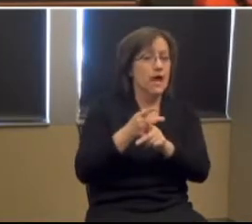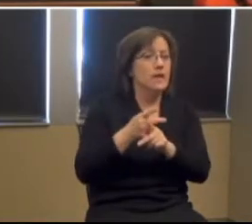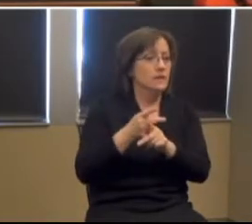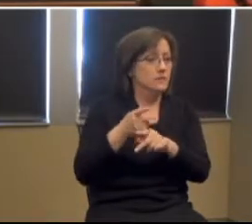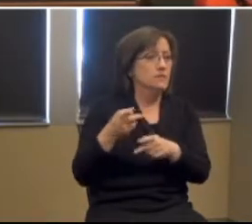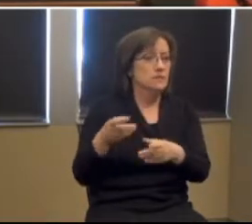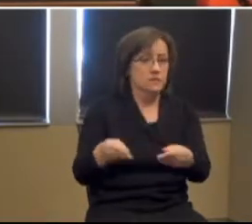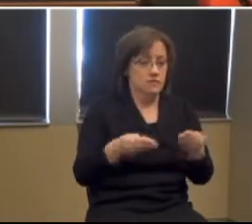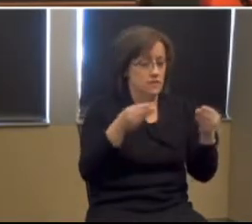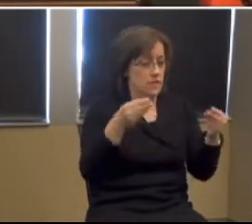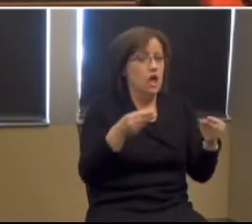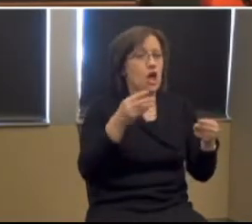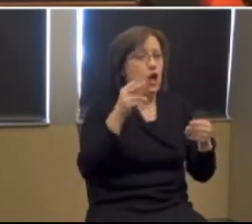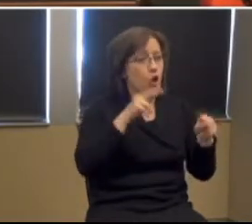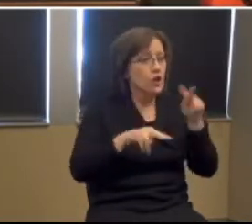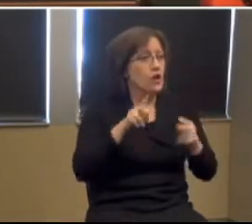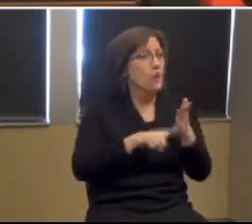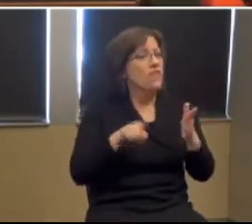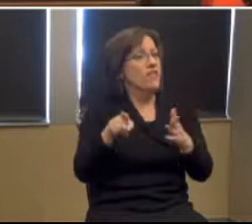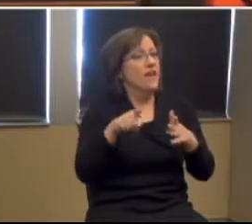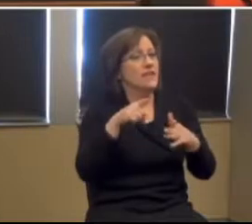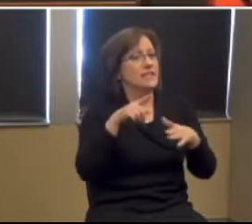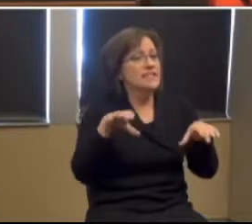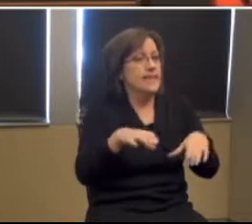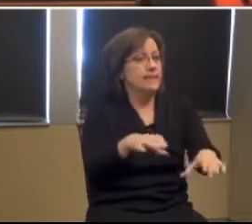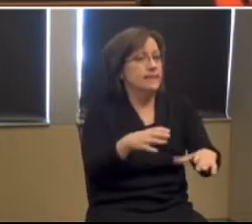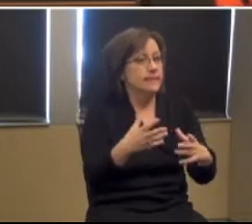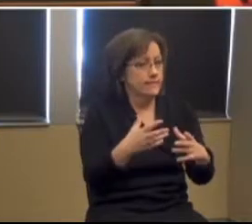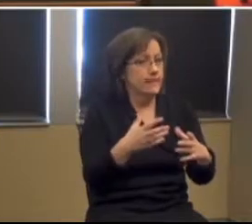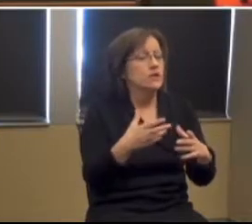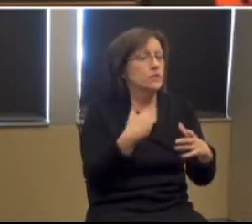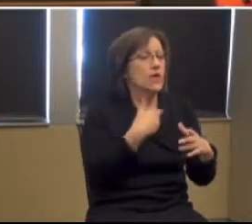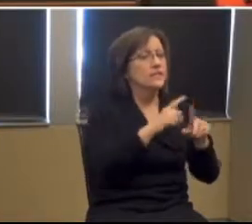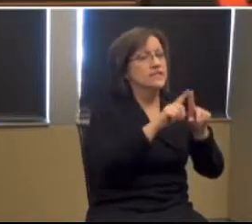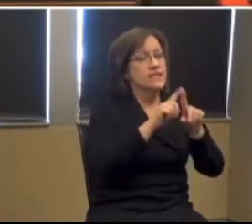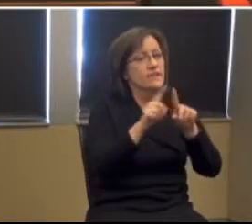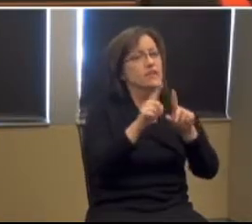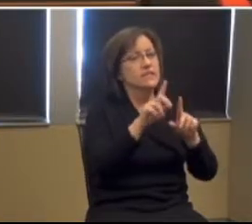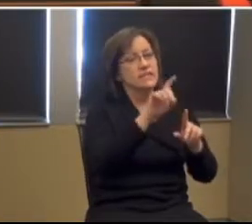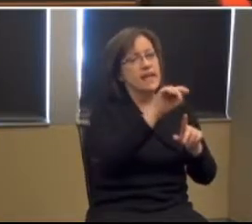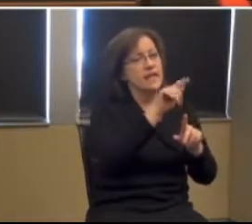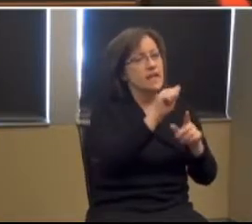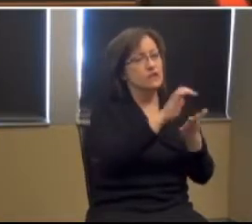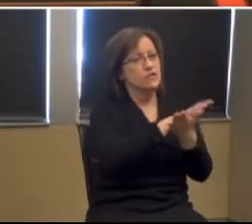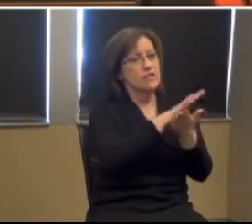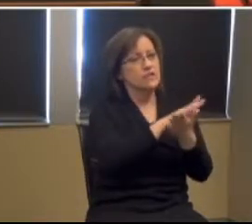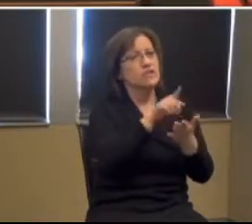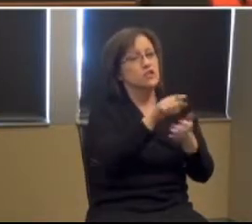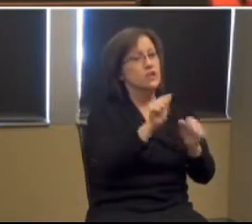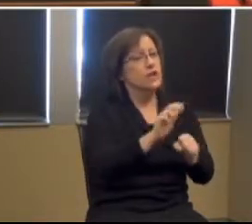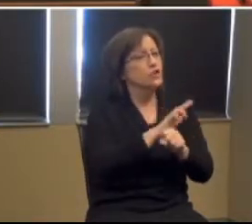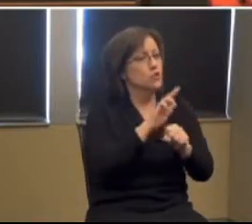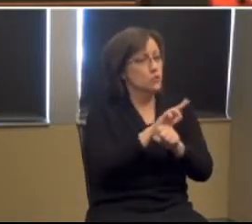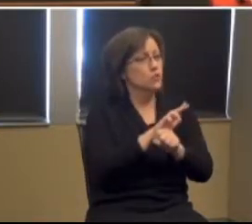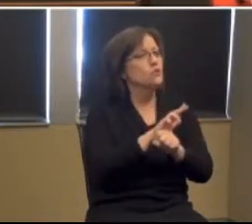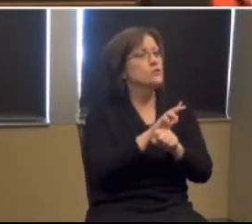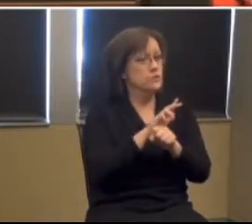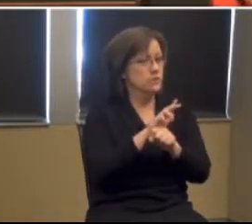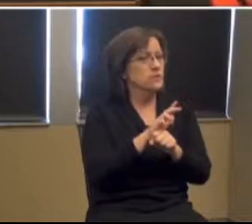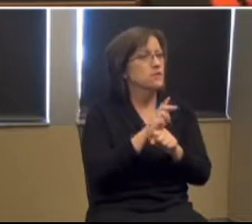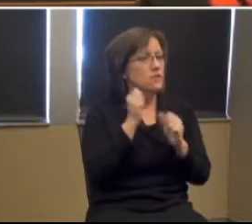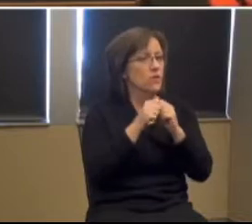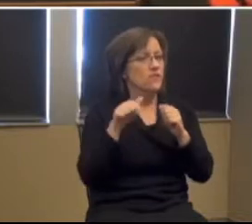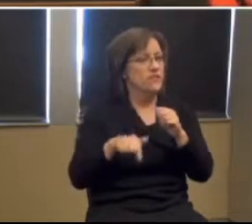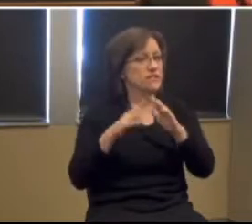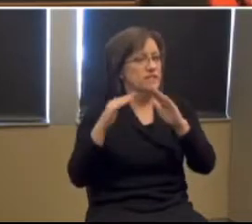those available to you so that you can see what different types of data sheets can be used with structured work systems. And you take a look